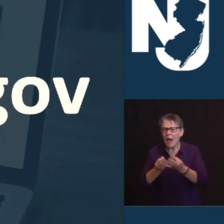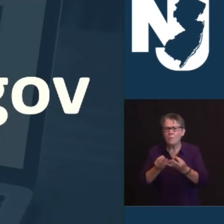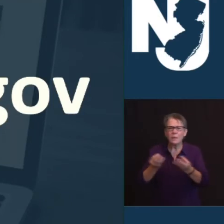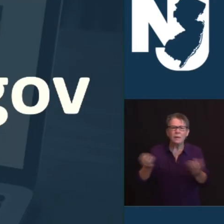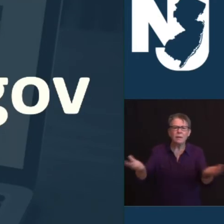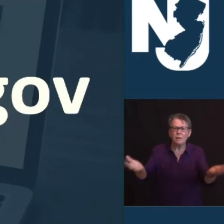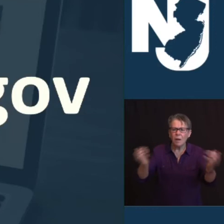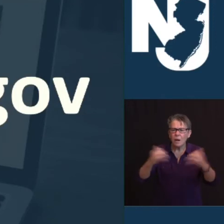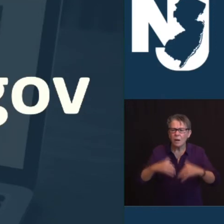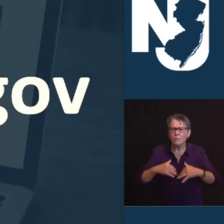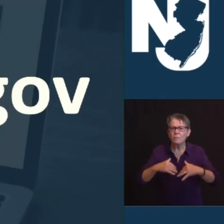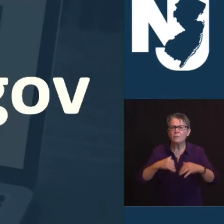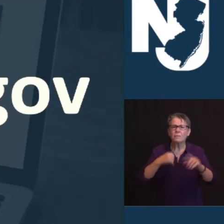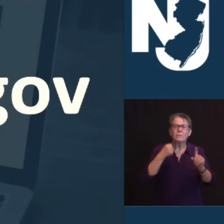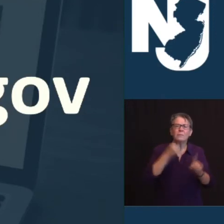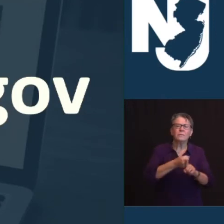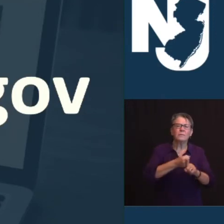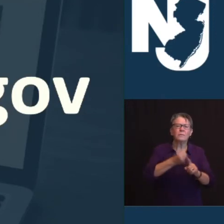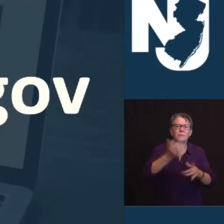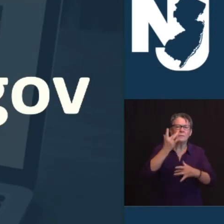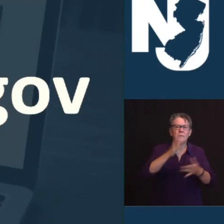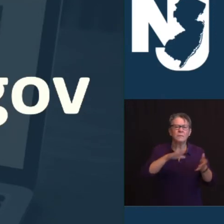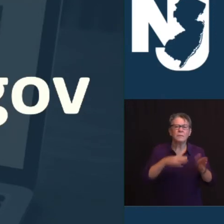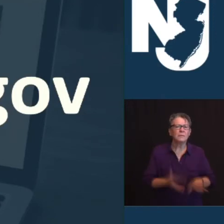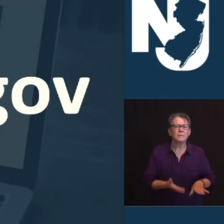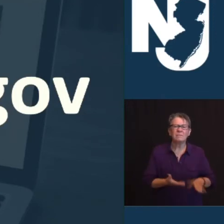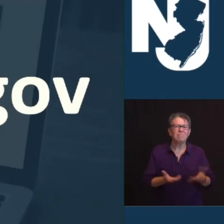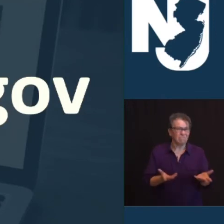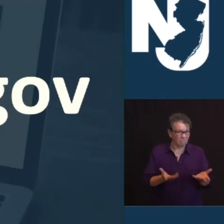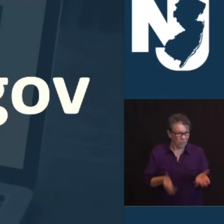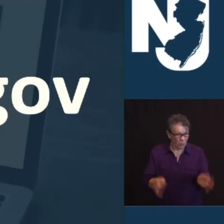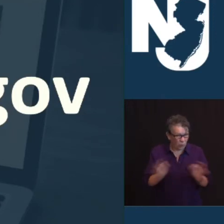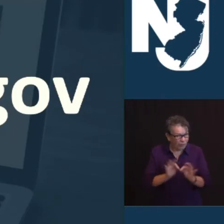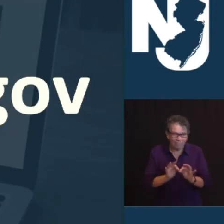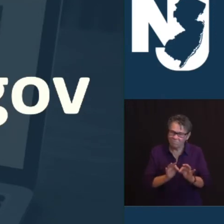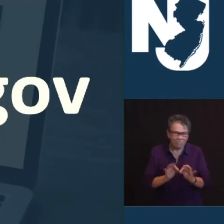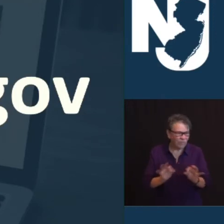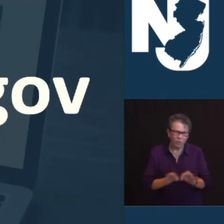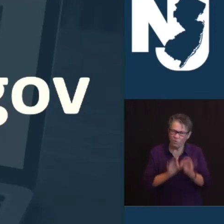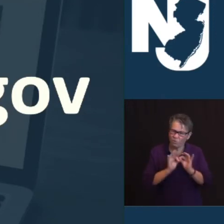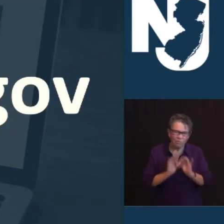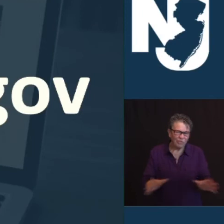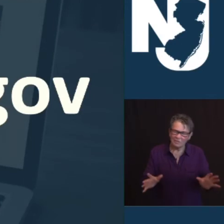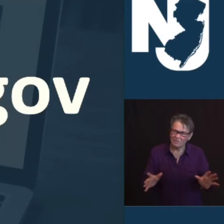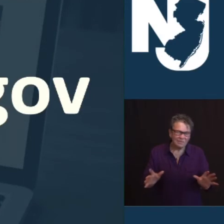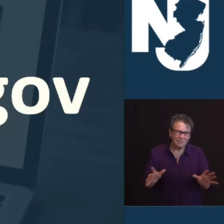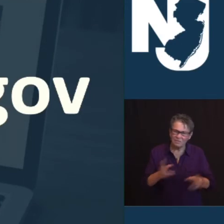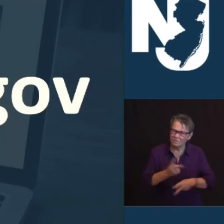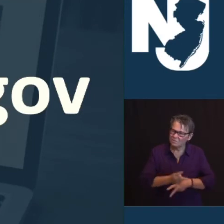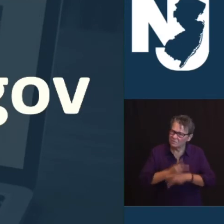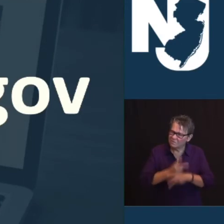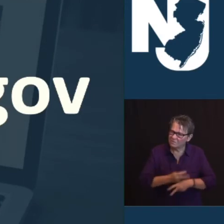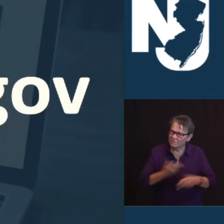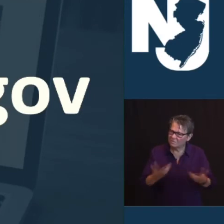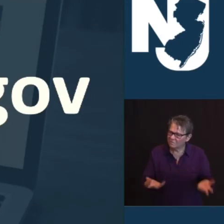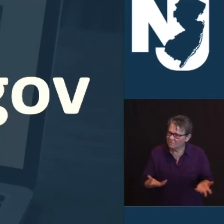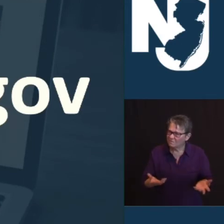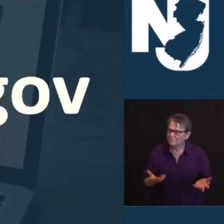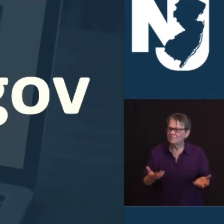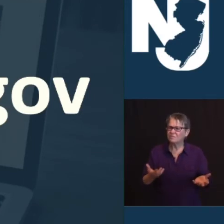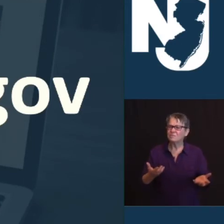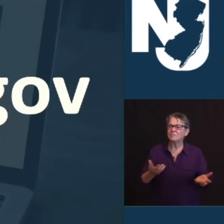well before the turkey defrosts. The limit on indoor gatherings has been reduced to no more than 10. We had to do this for a